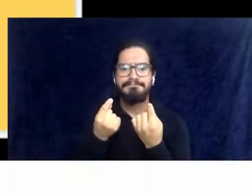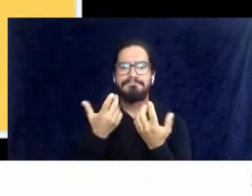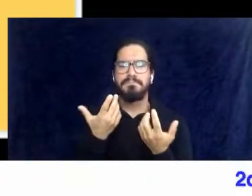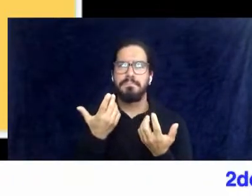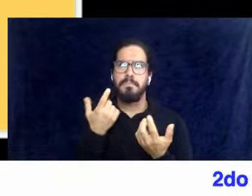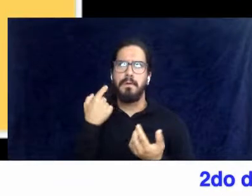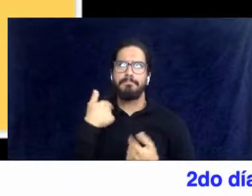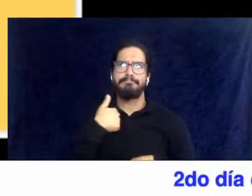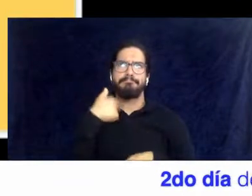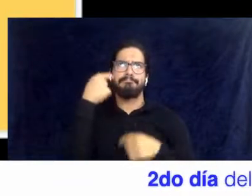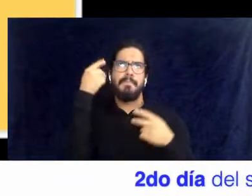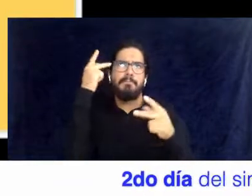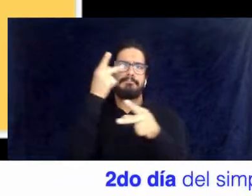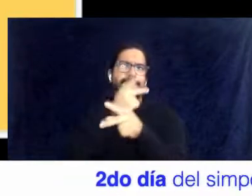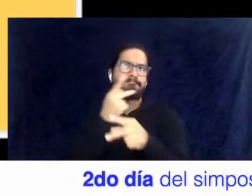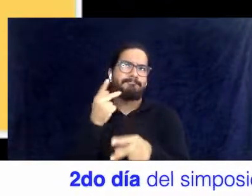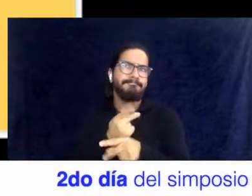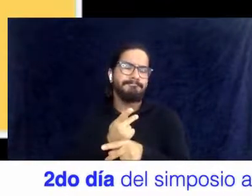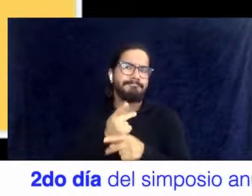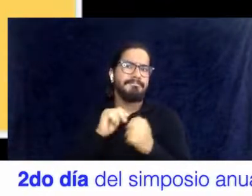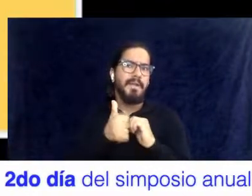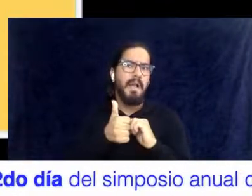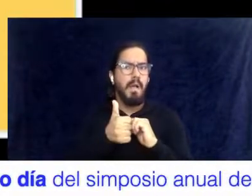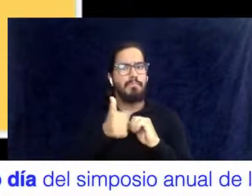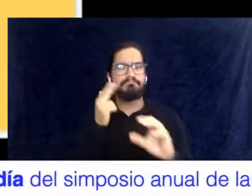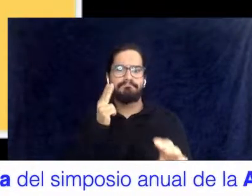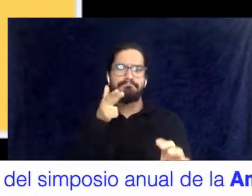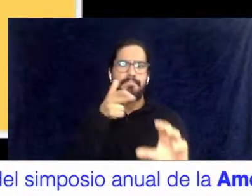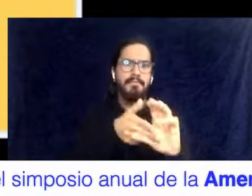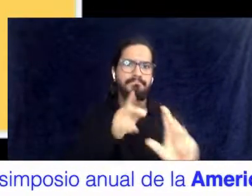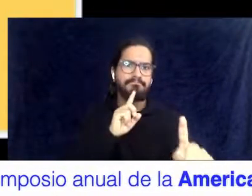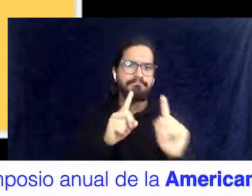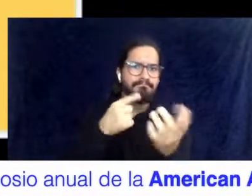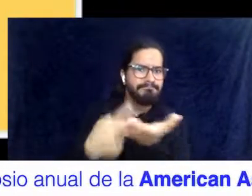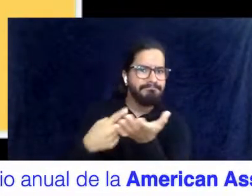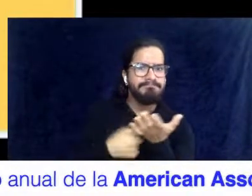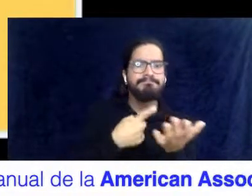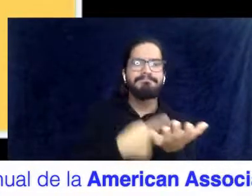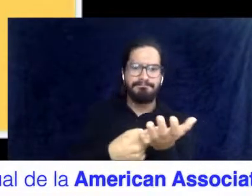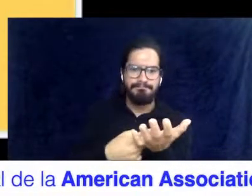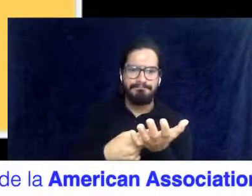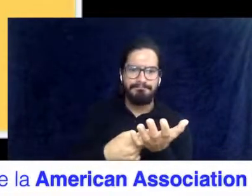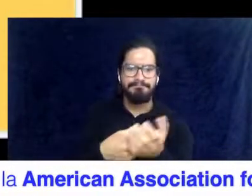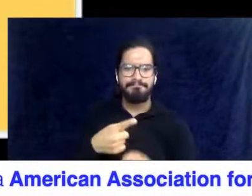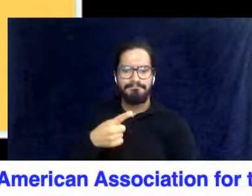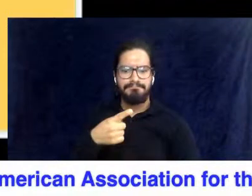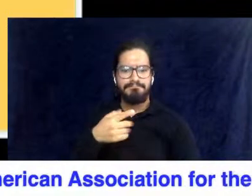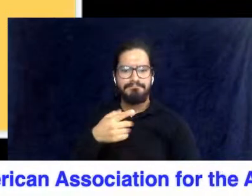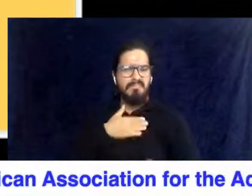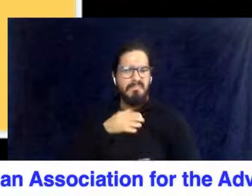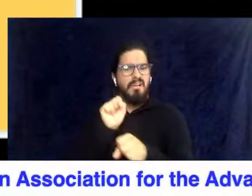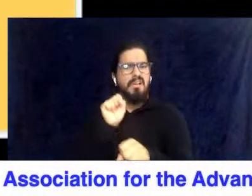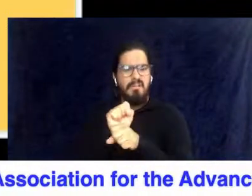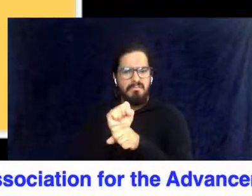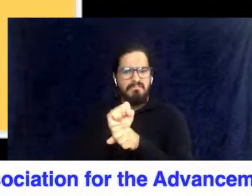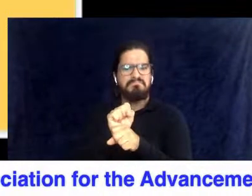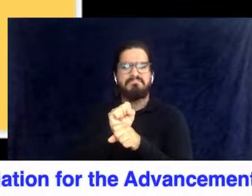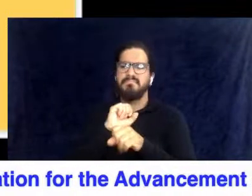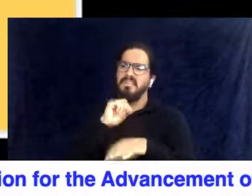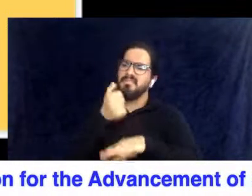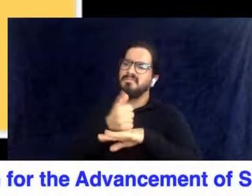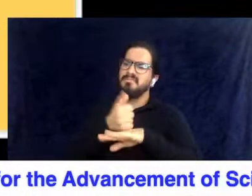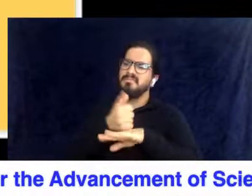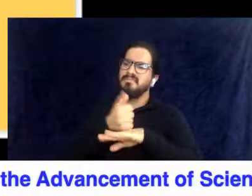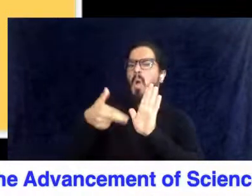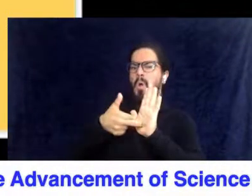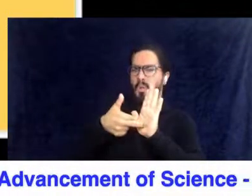to the conversation on disasters. For anthropologists, you know, there are well-established roles of what we play